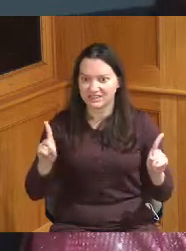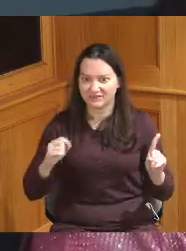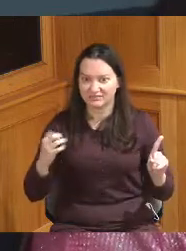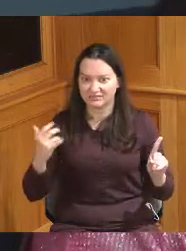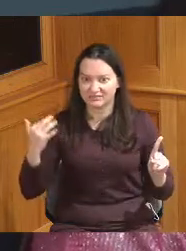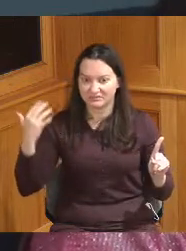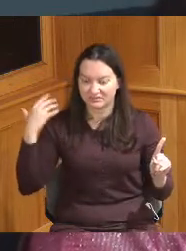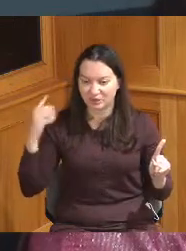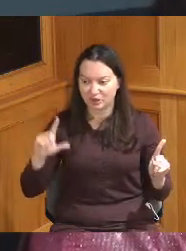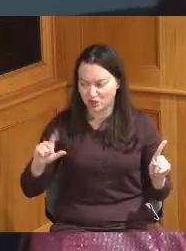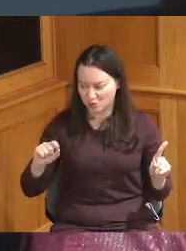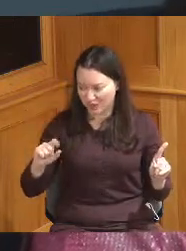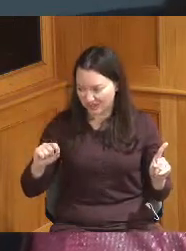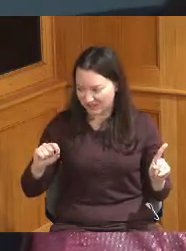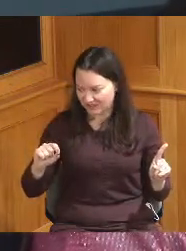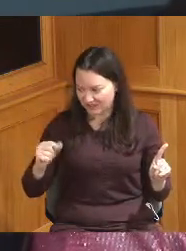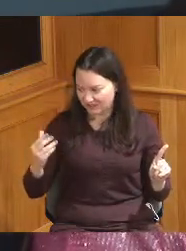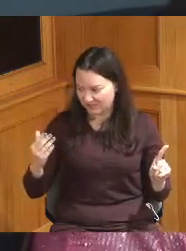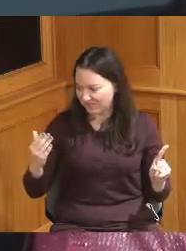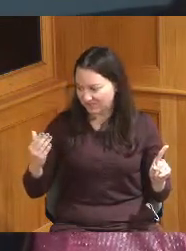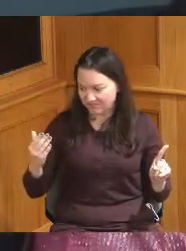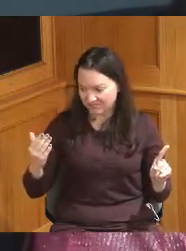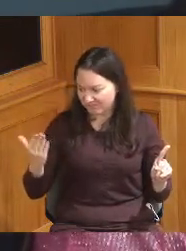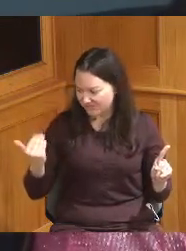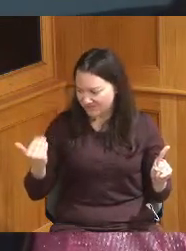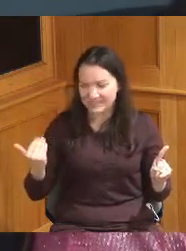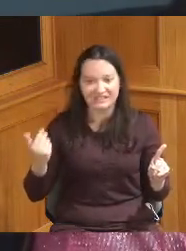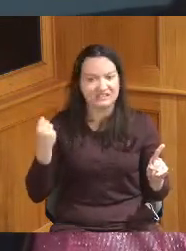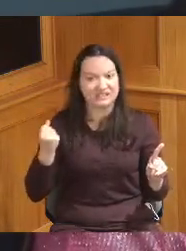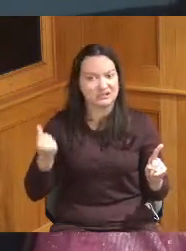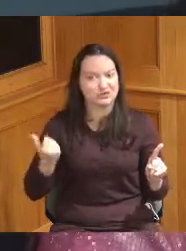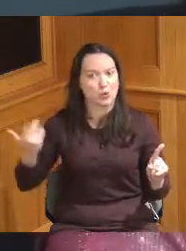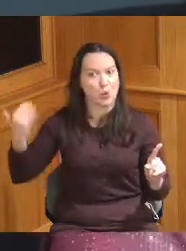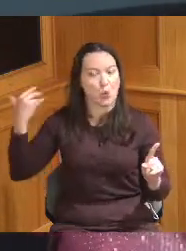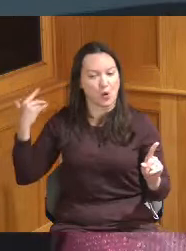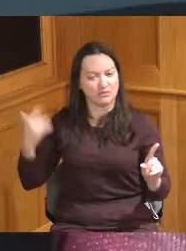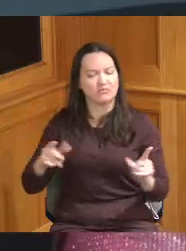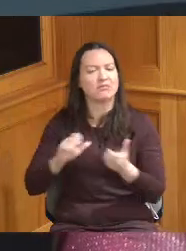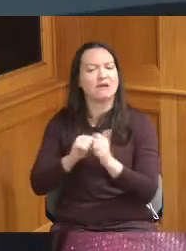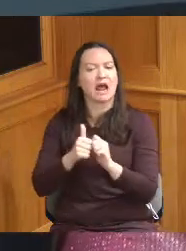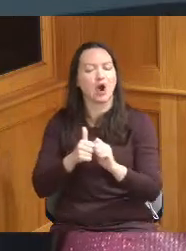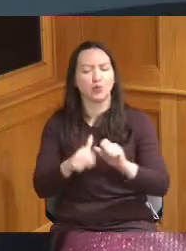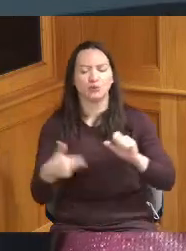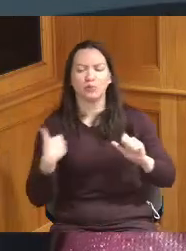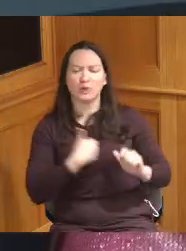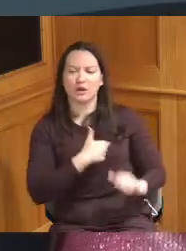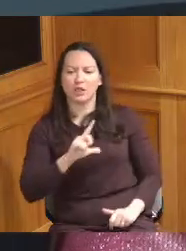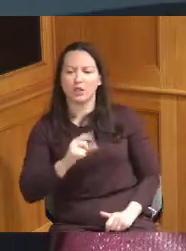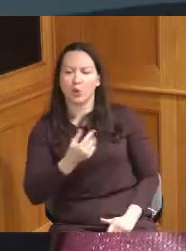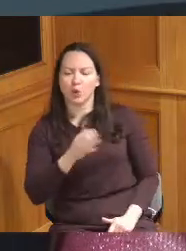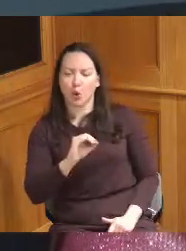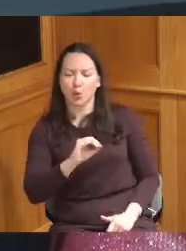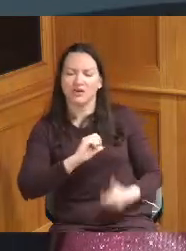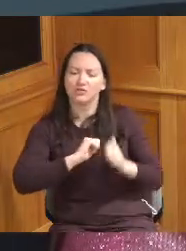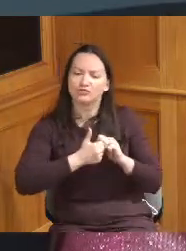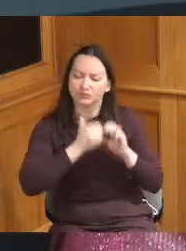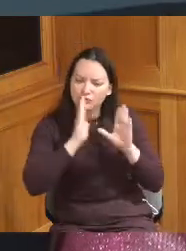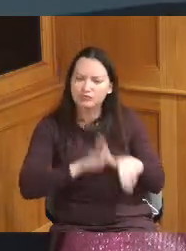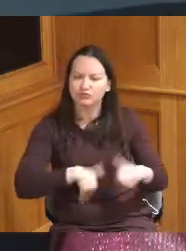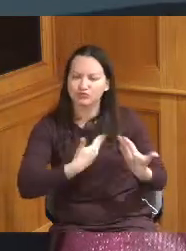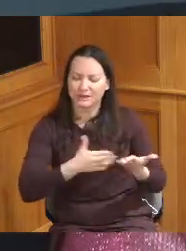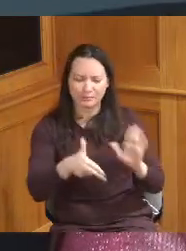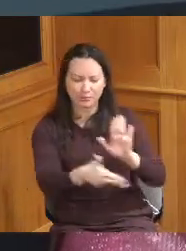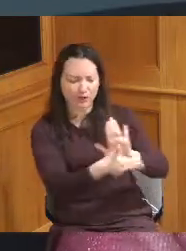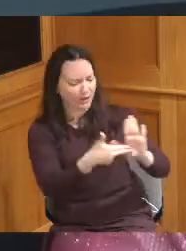was 2015, years ago. And so we're looking at how can we rebrand Hamilton County where everyone